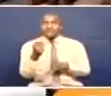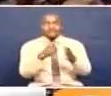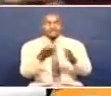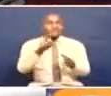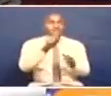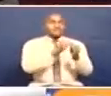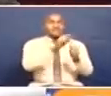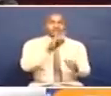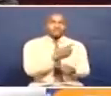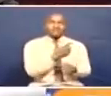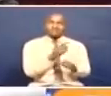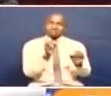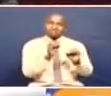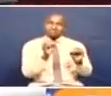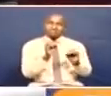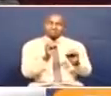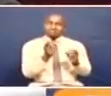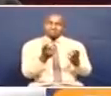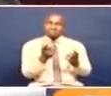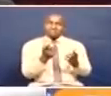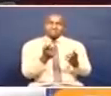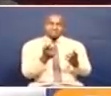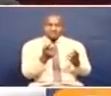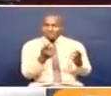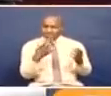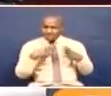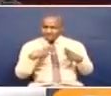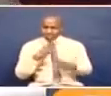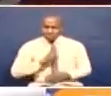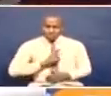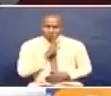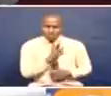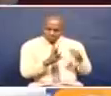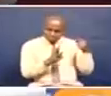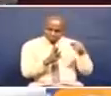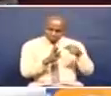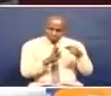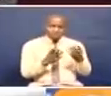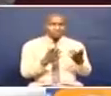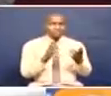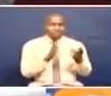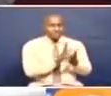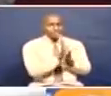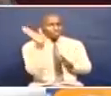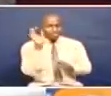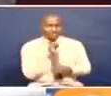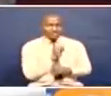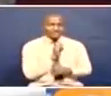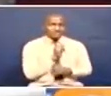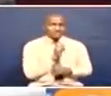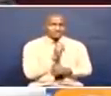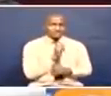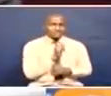etc. That you ask yourself, was the sovereign will of the people discernible in this